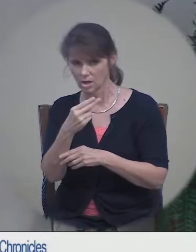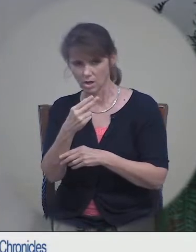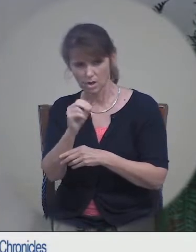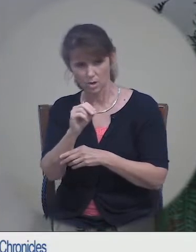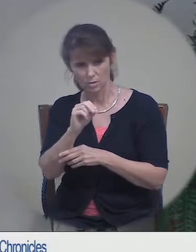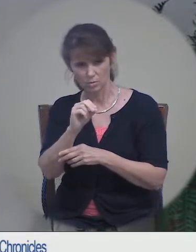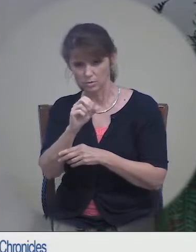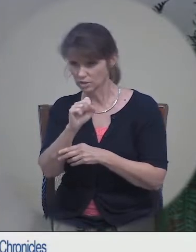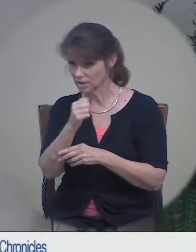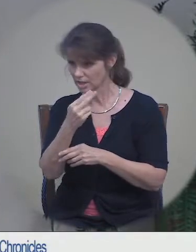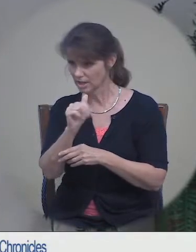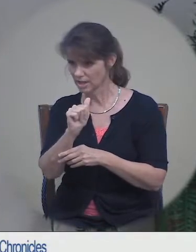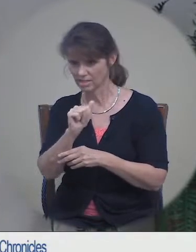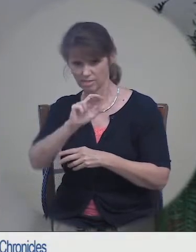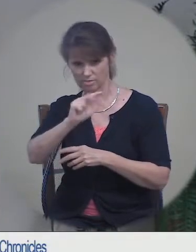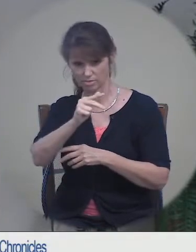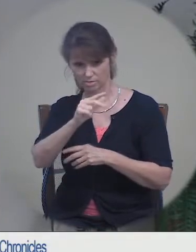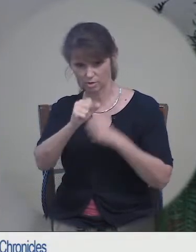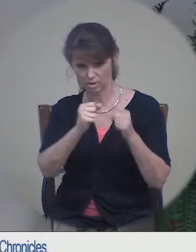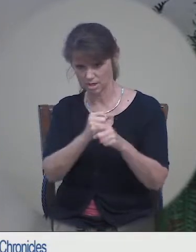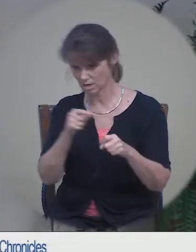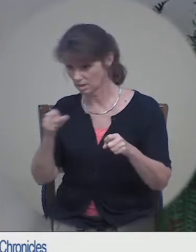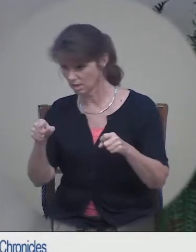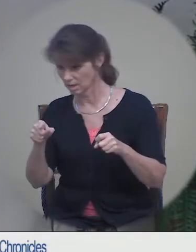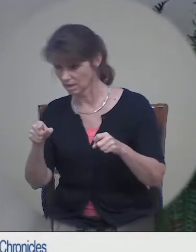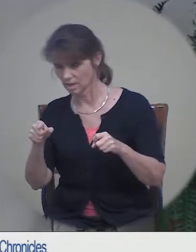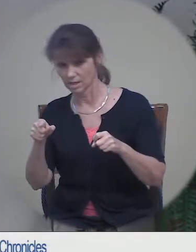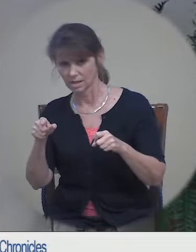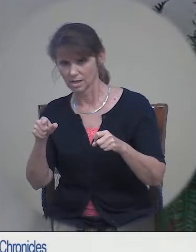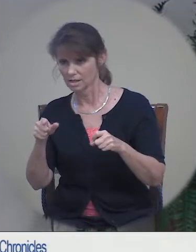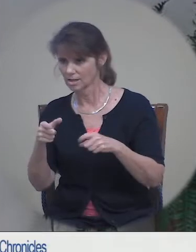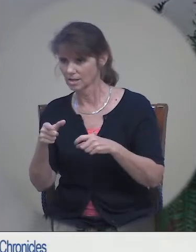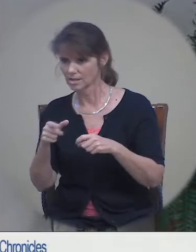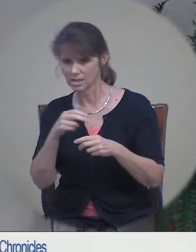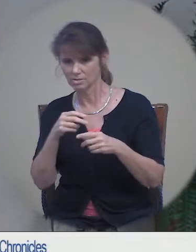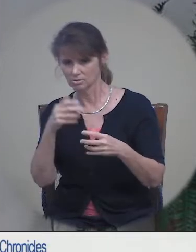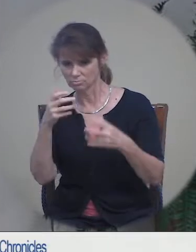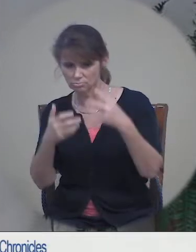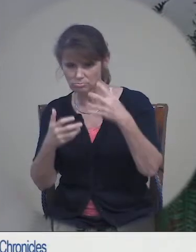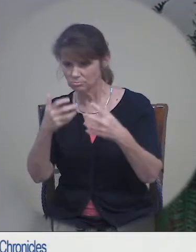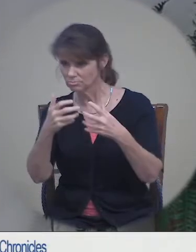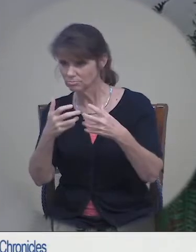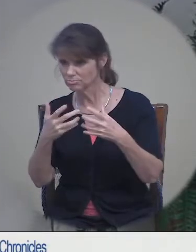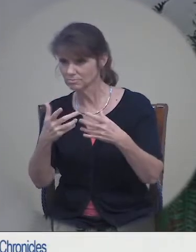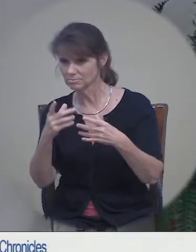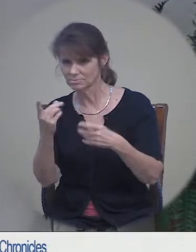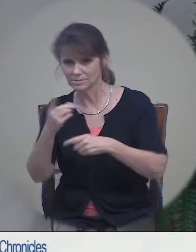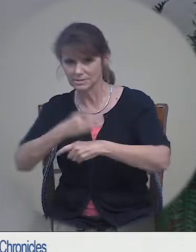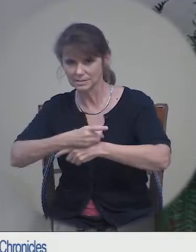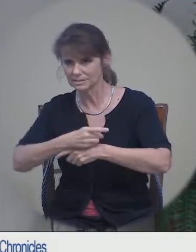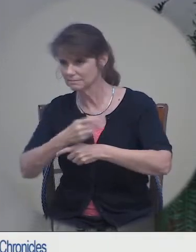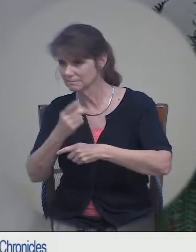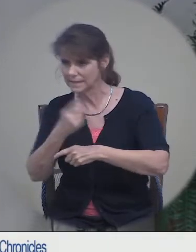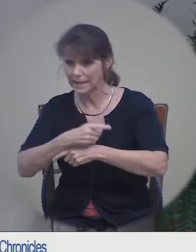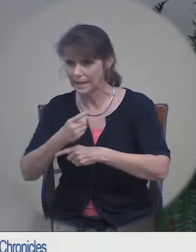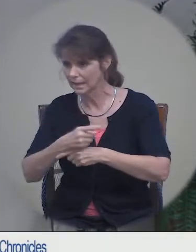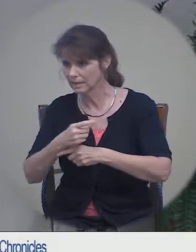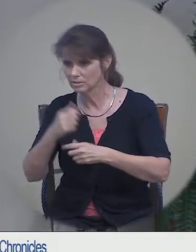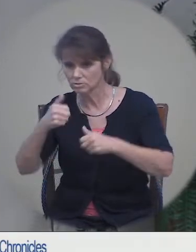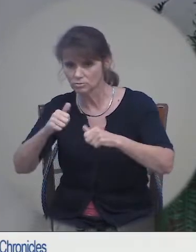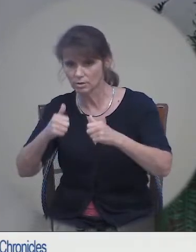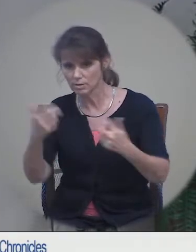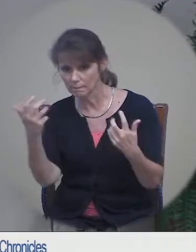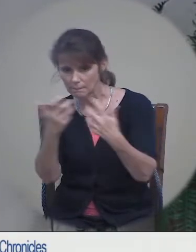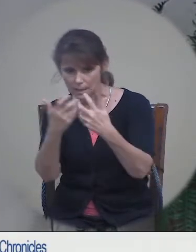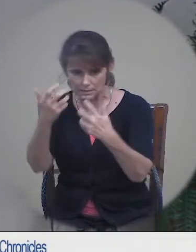was already taken captive. You look at his 29-year reign and you look at the reign of Manasseh. Well, what's the